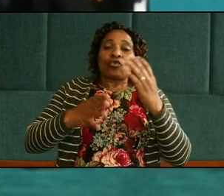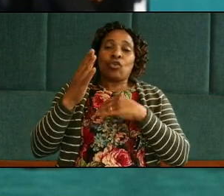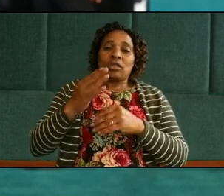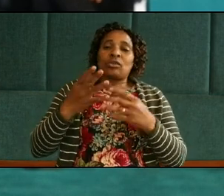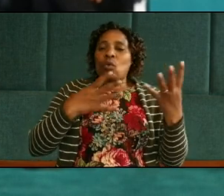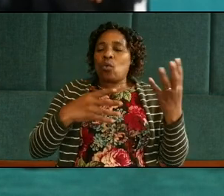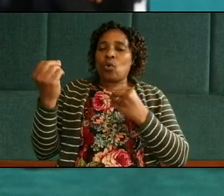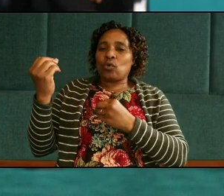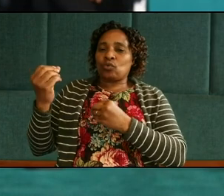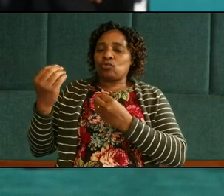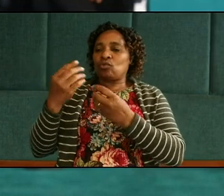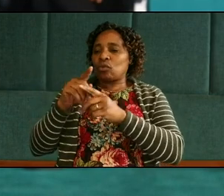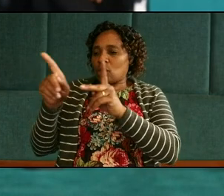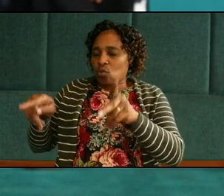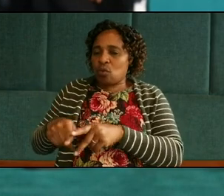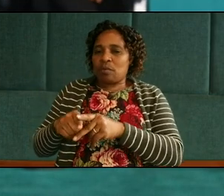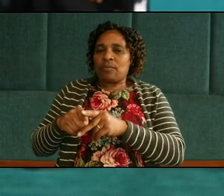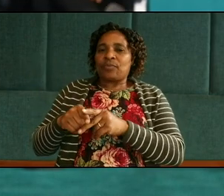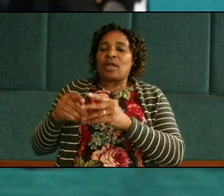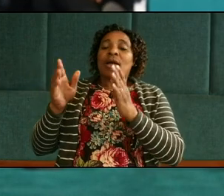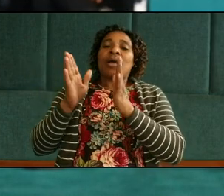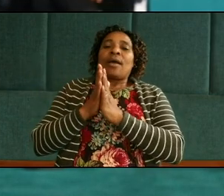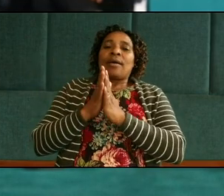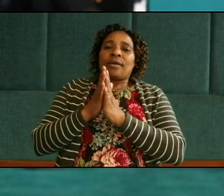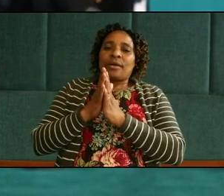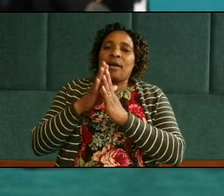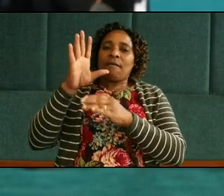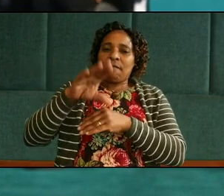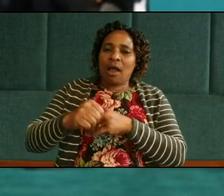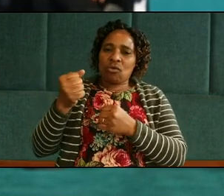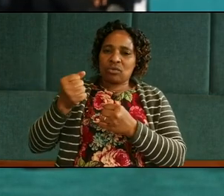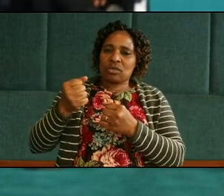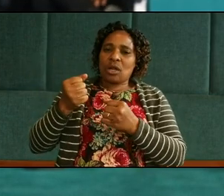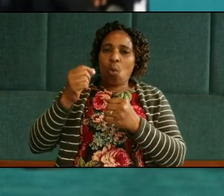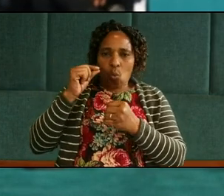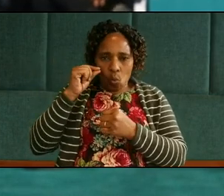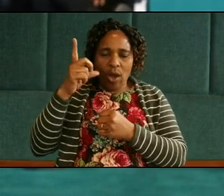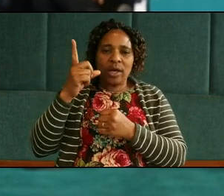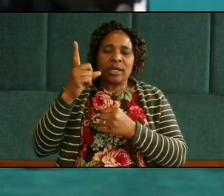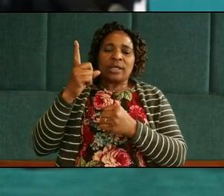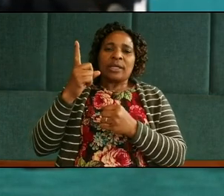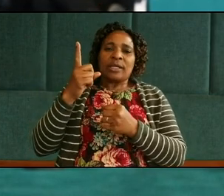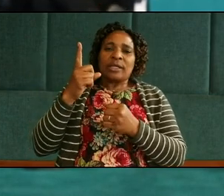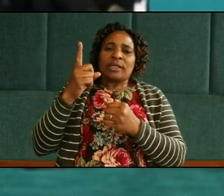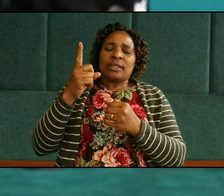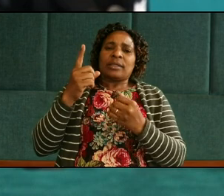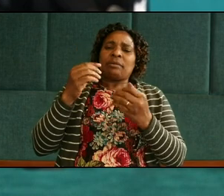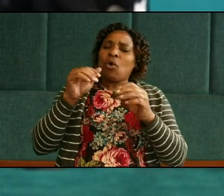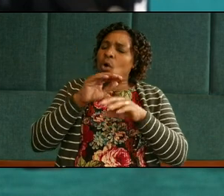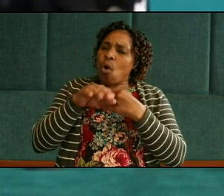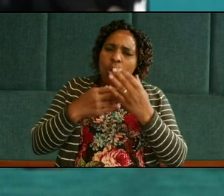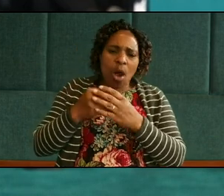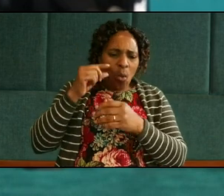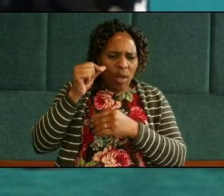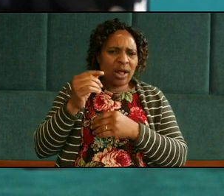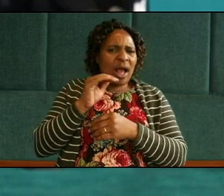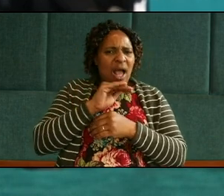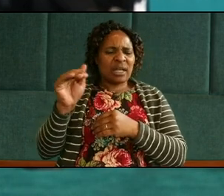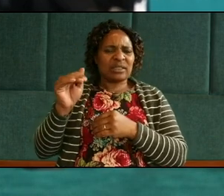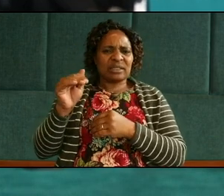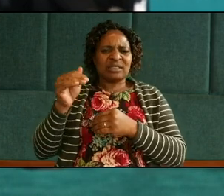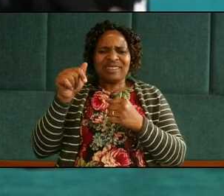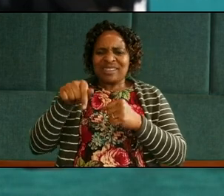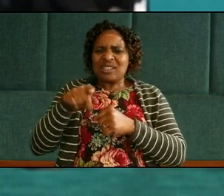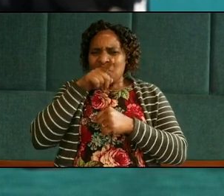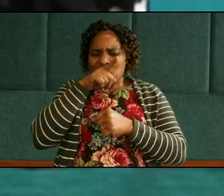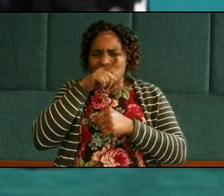room and found him, and he was awake. She asked if he was awake, and he was awake. She asked if it was a mosquito